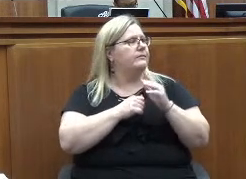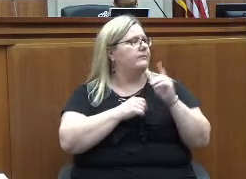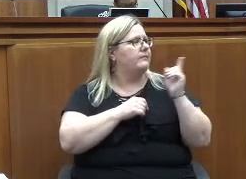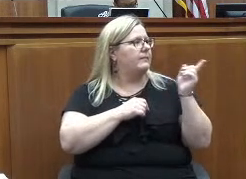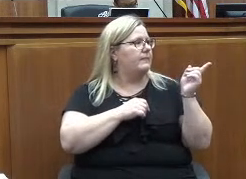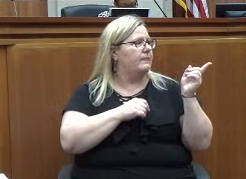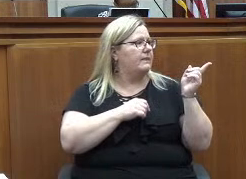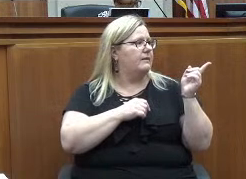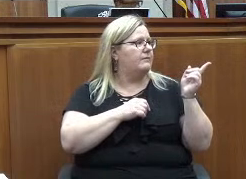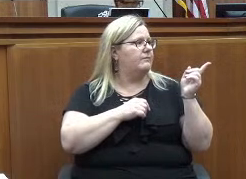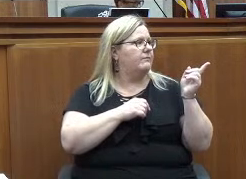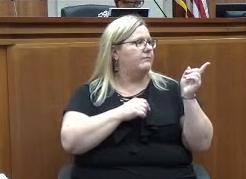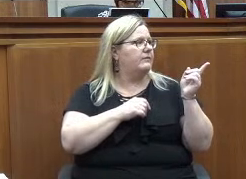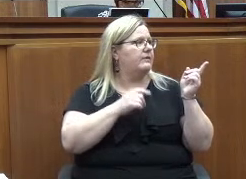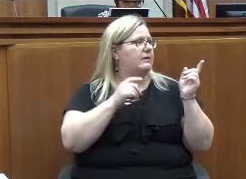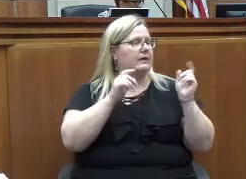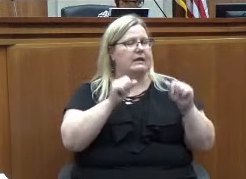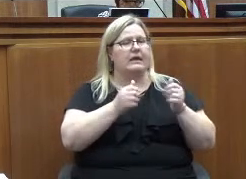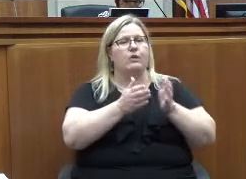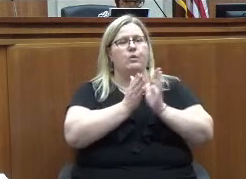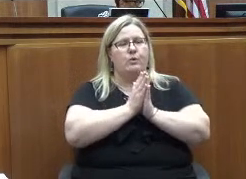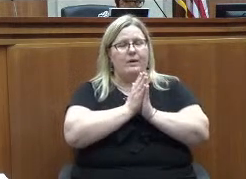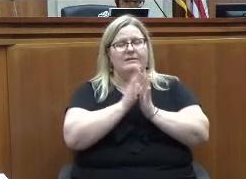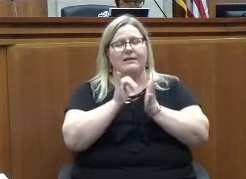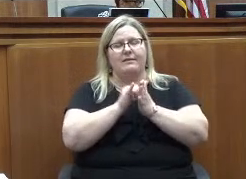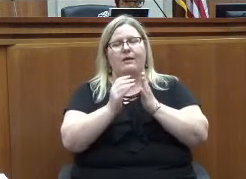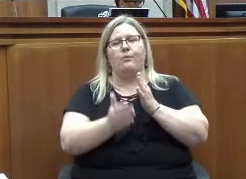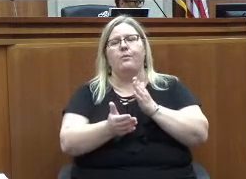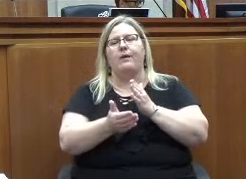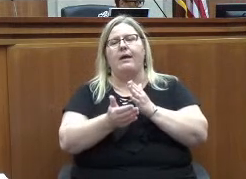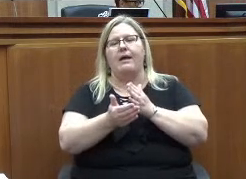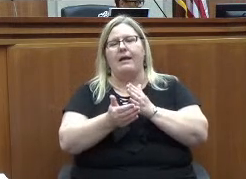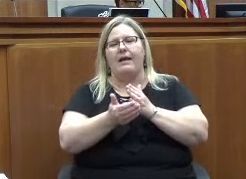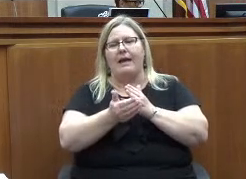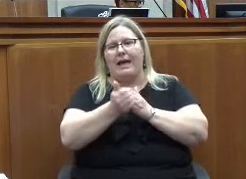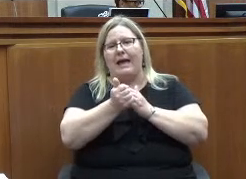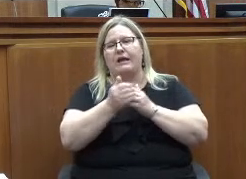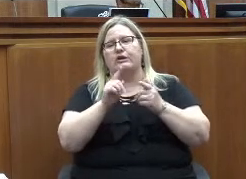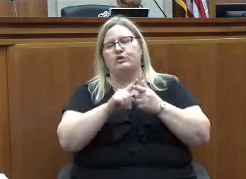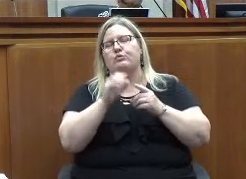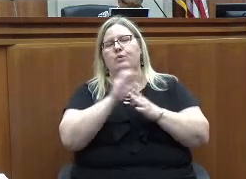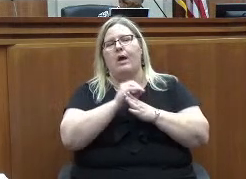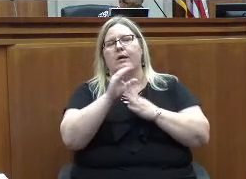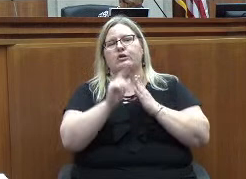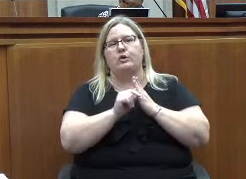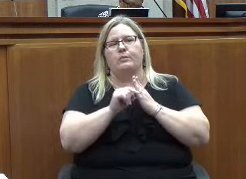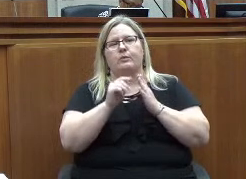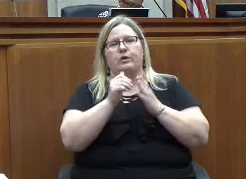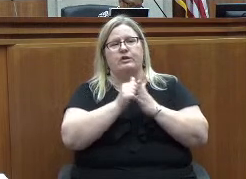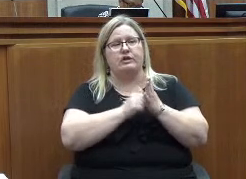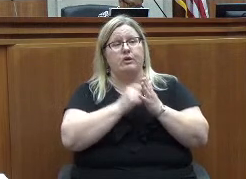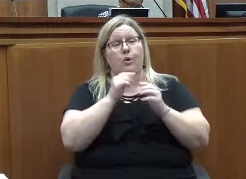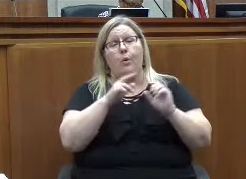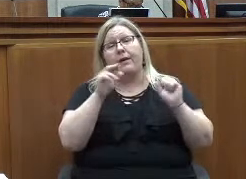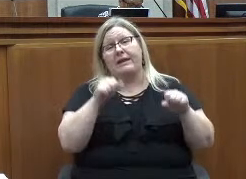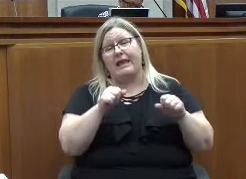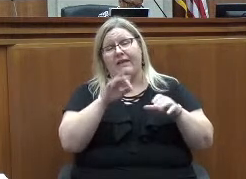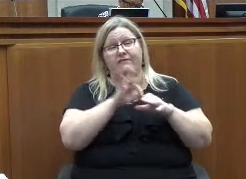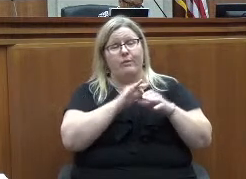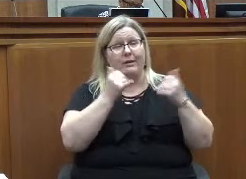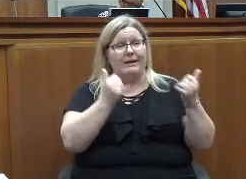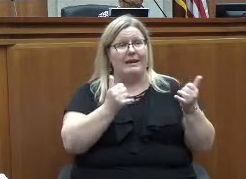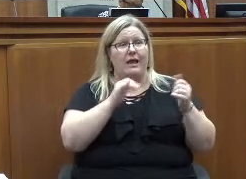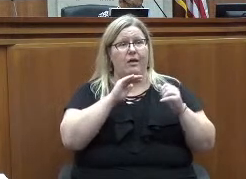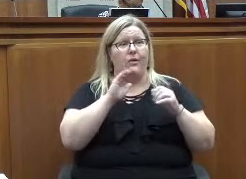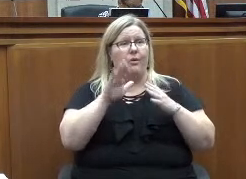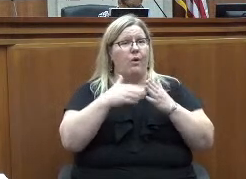Yeah, you can request of me that an item be added to the October agenda. Or we could vote on it now unanimously and have the option.